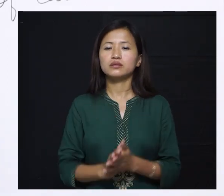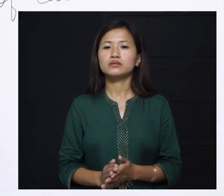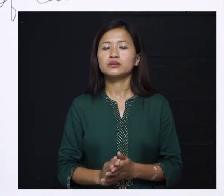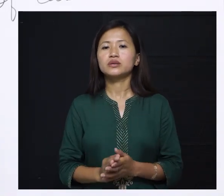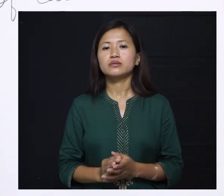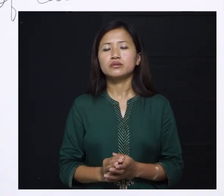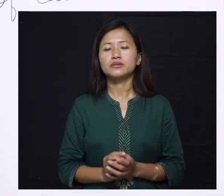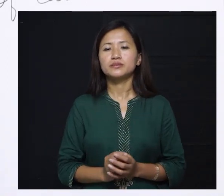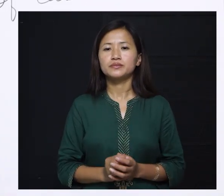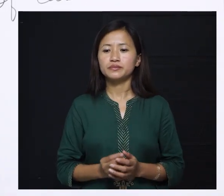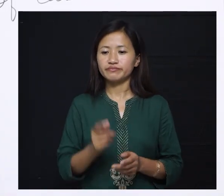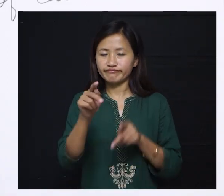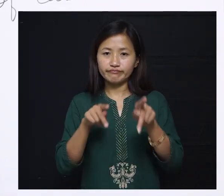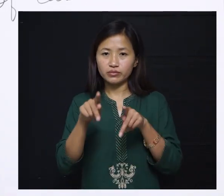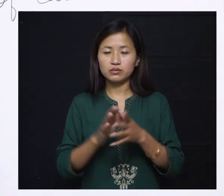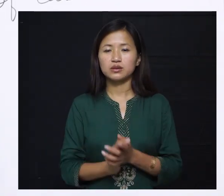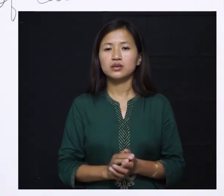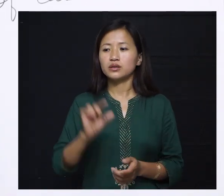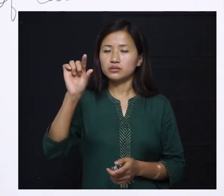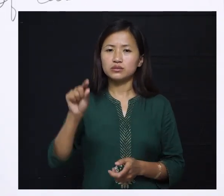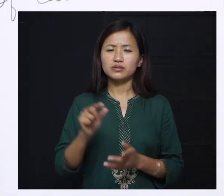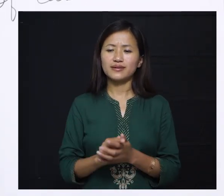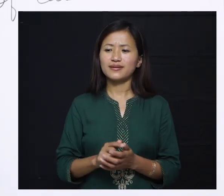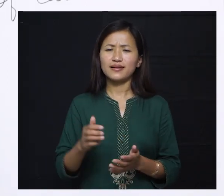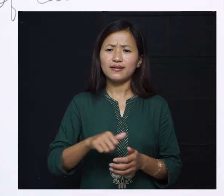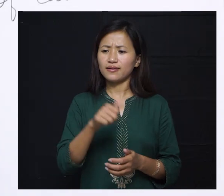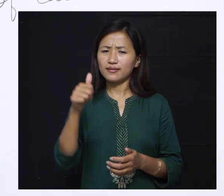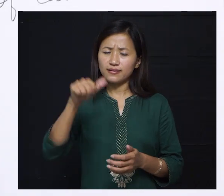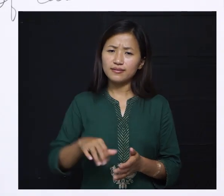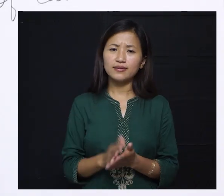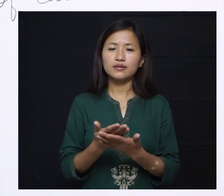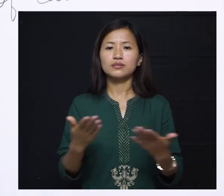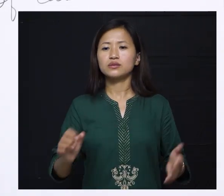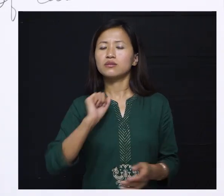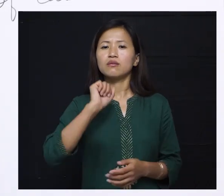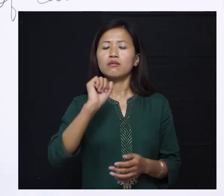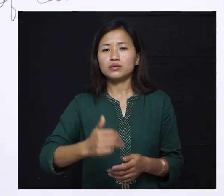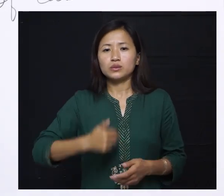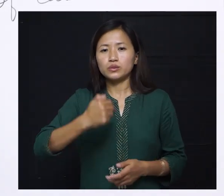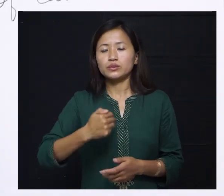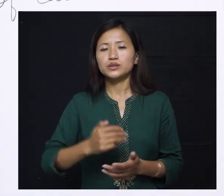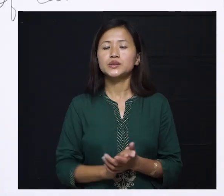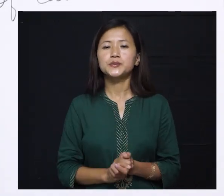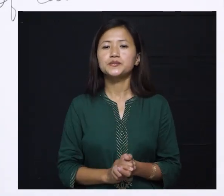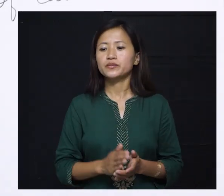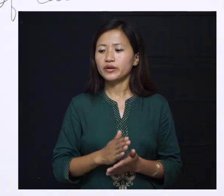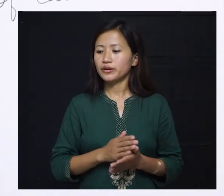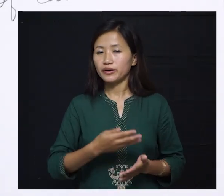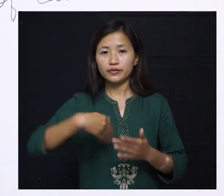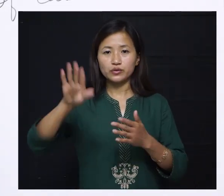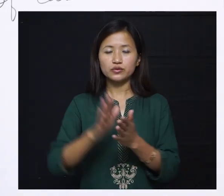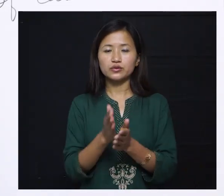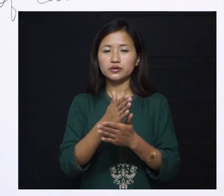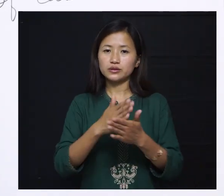the public and do anything by their wish. So whatever they have to do, they have to go to a separate place